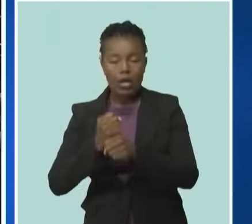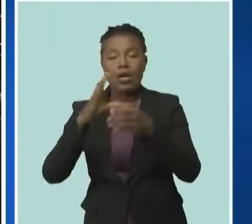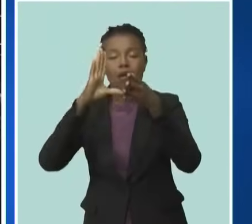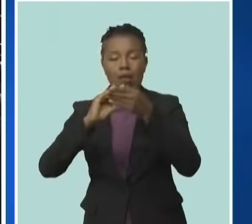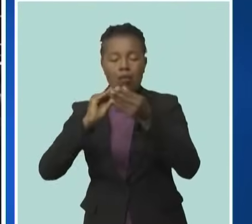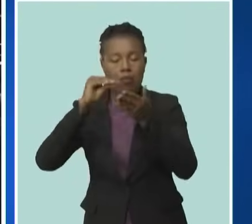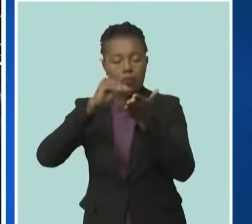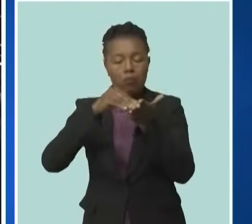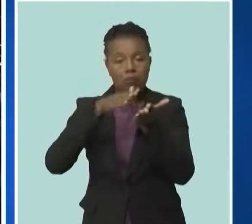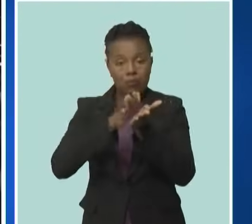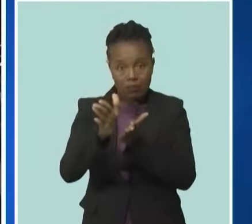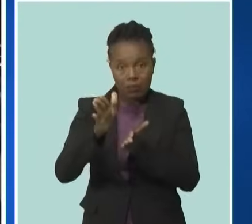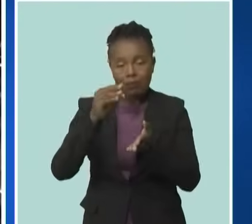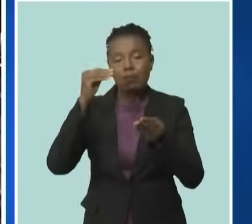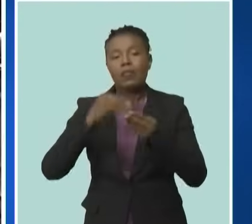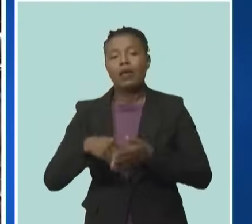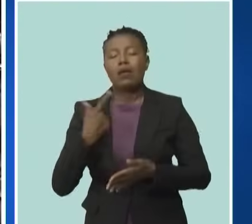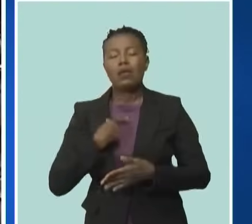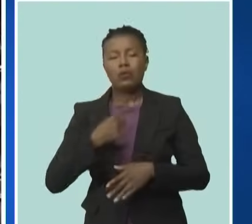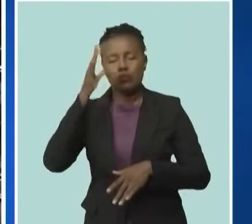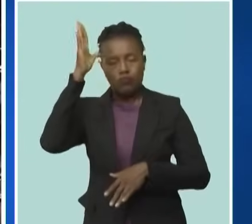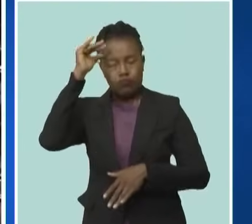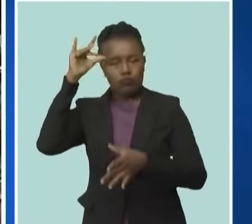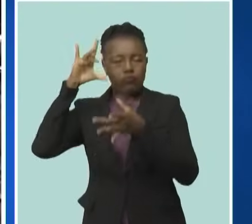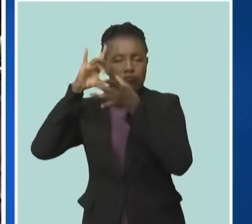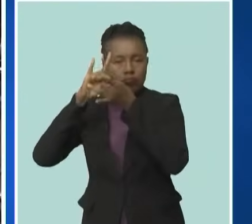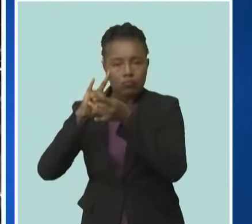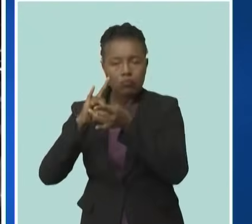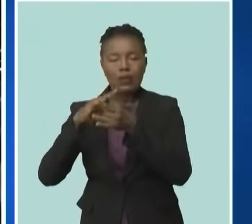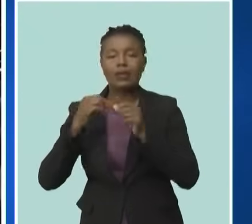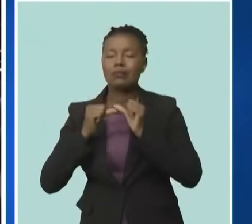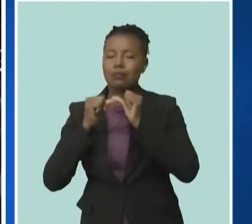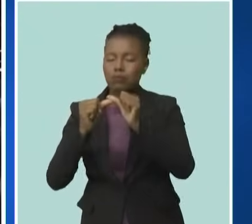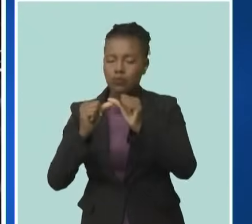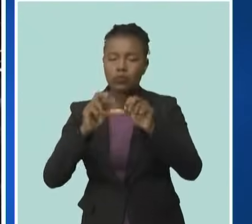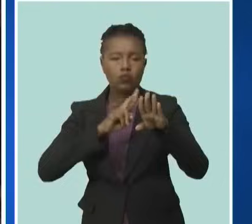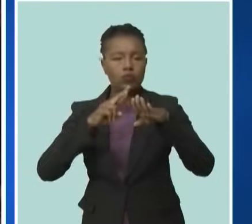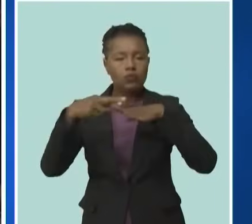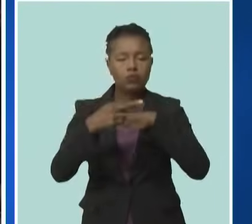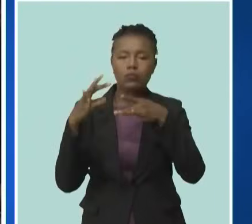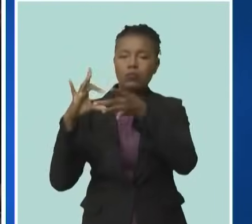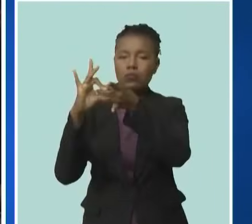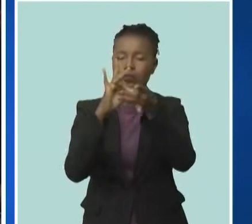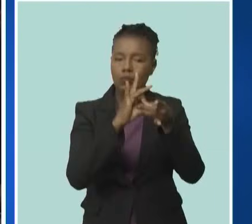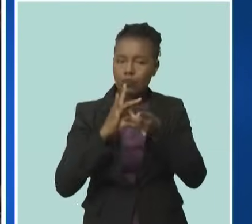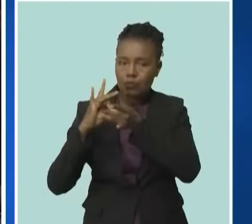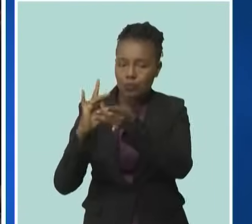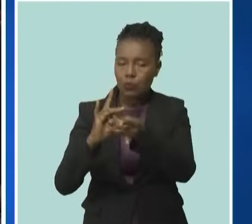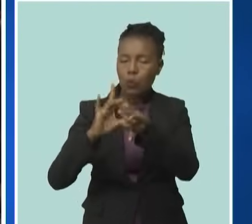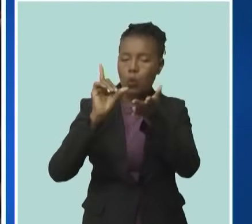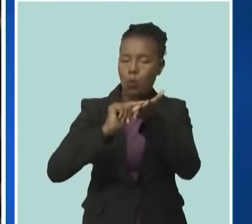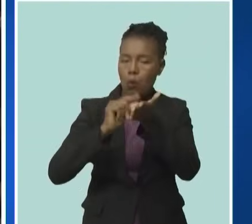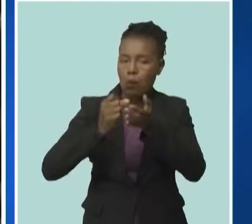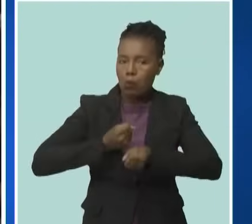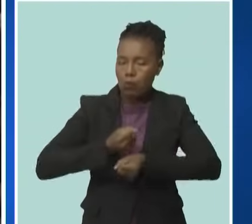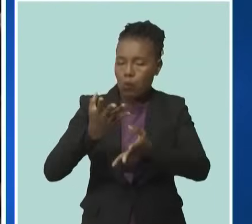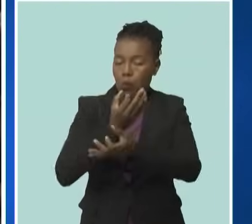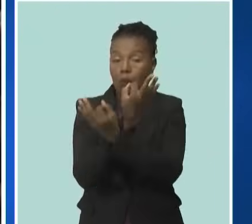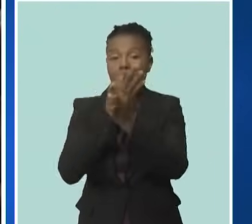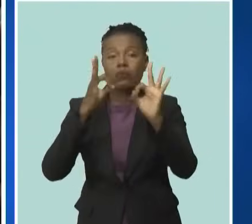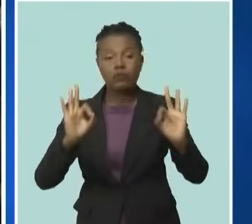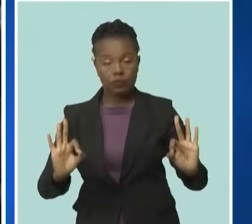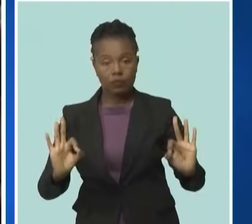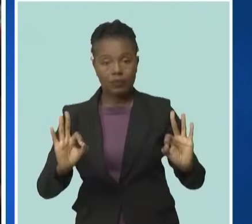of integrity who had an unwavering commitment to regional unity and press freedom, Singh's countless articles will